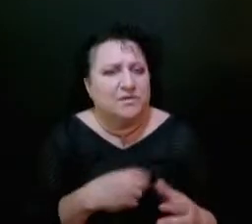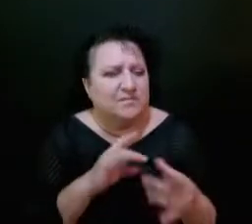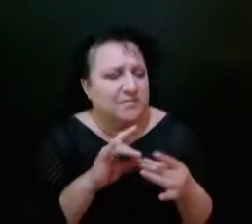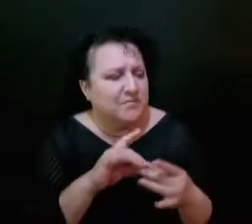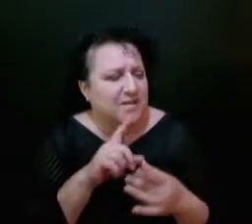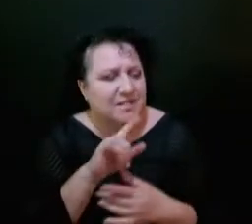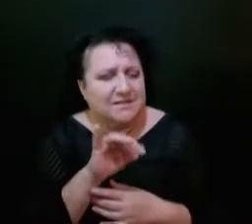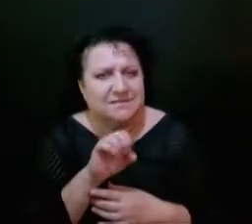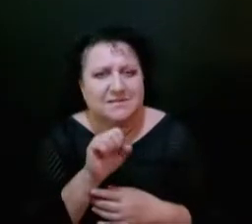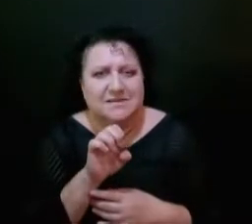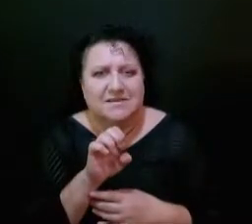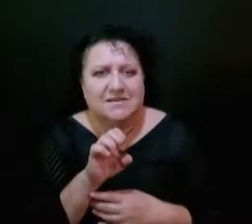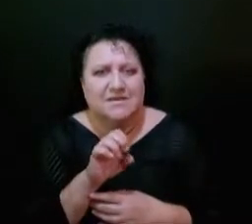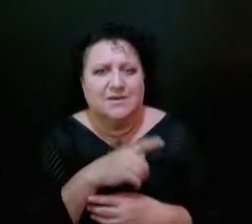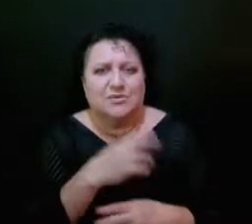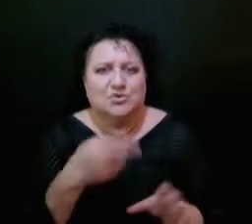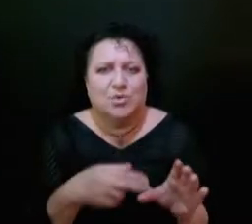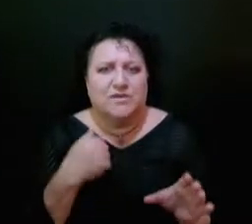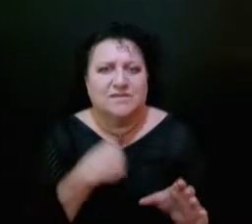is joining us today,